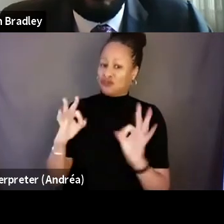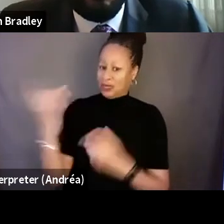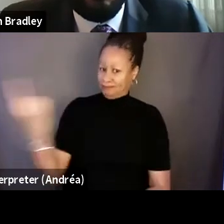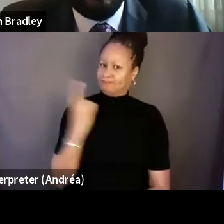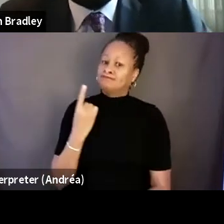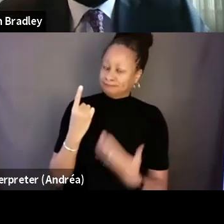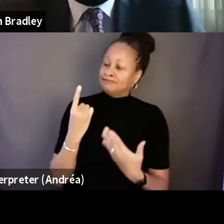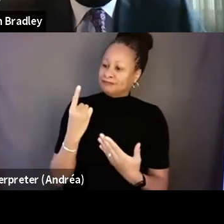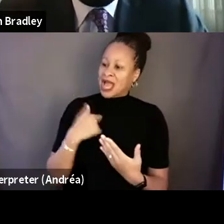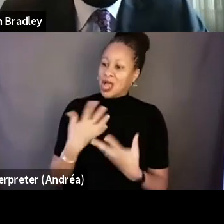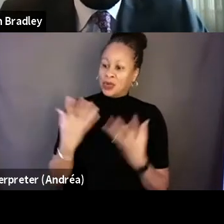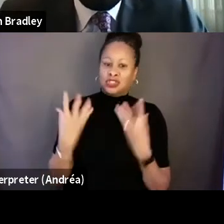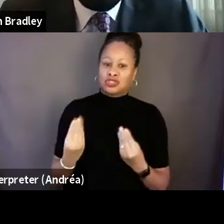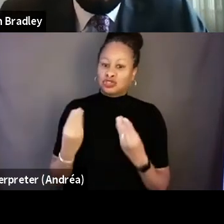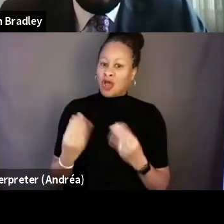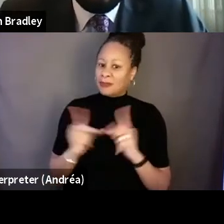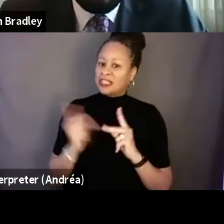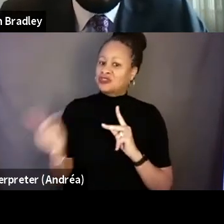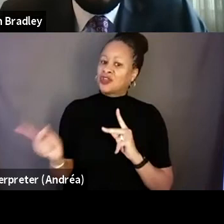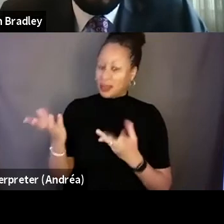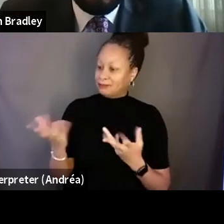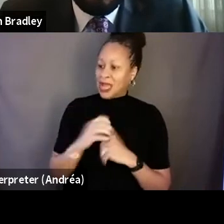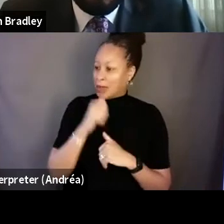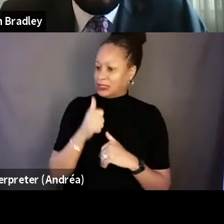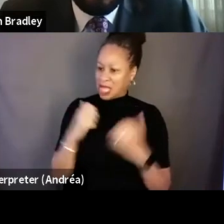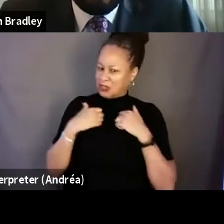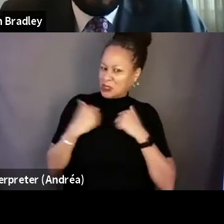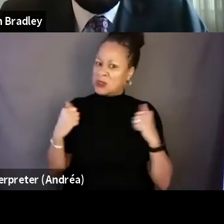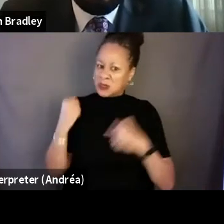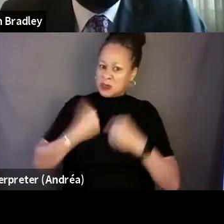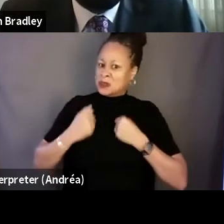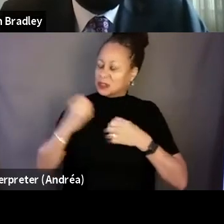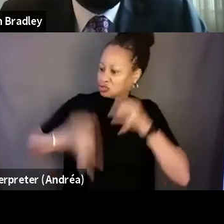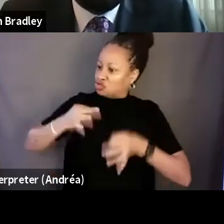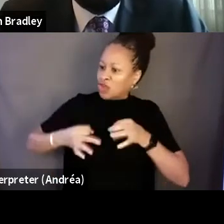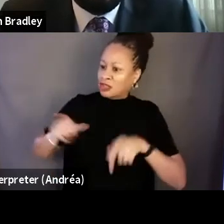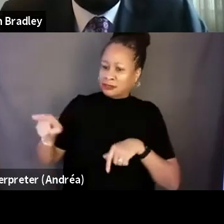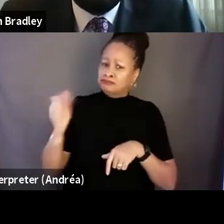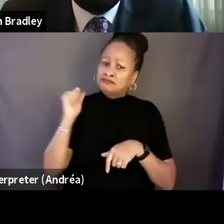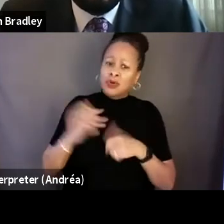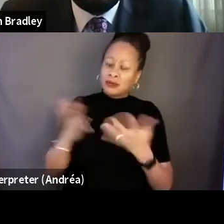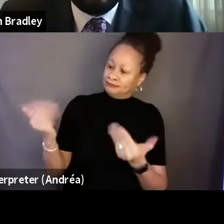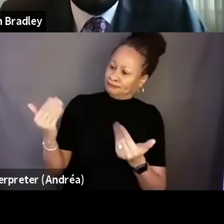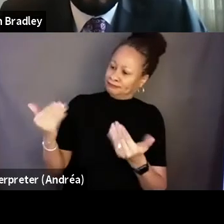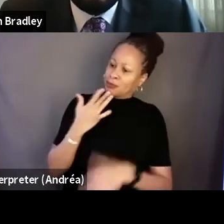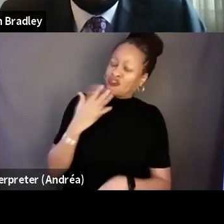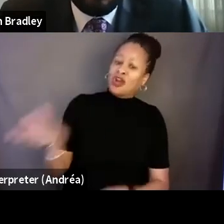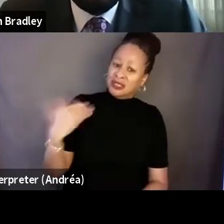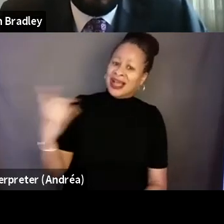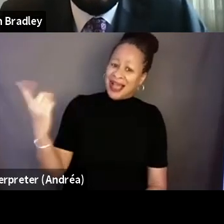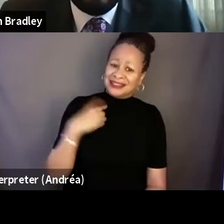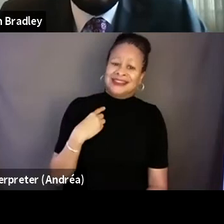I was a soft place for them, that I was not going to judge them, that I would rather they ask